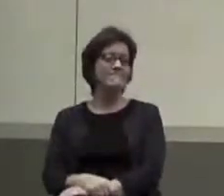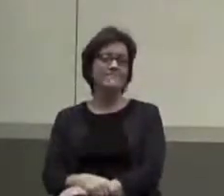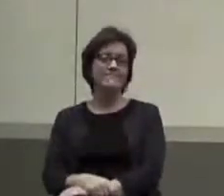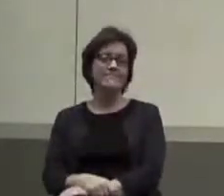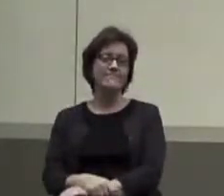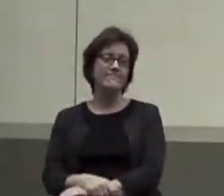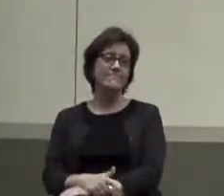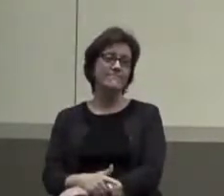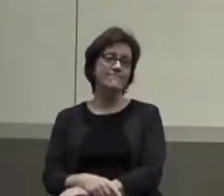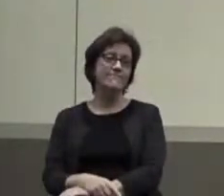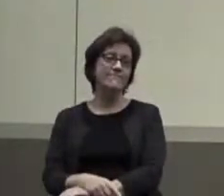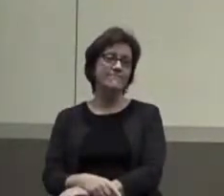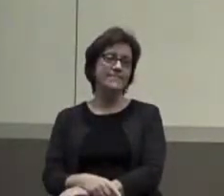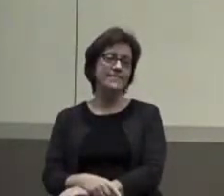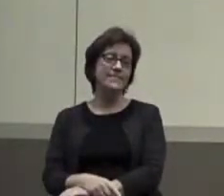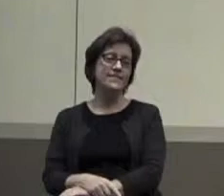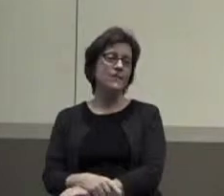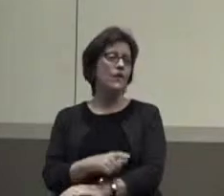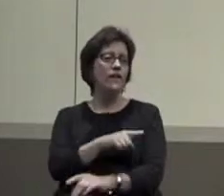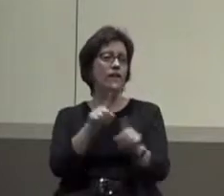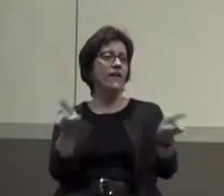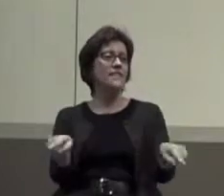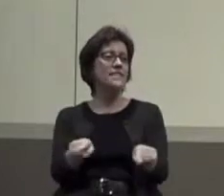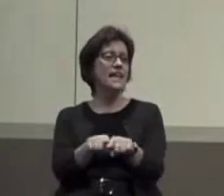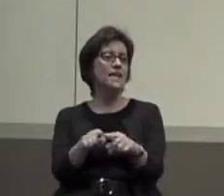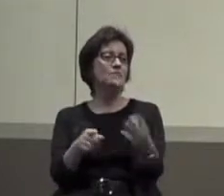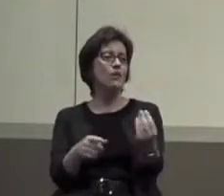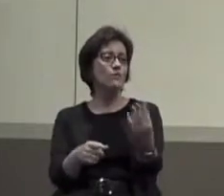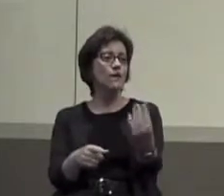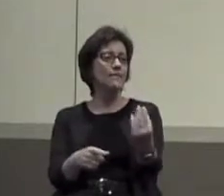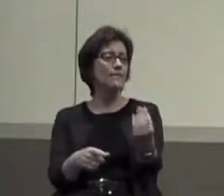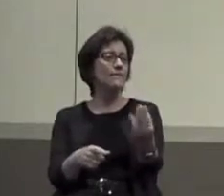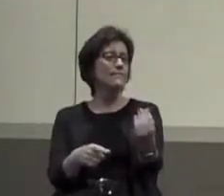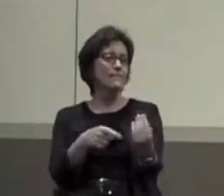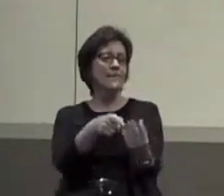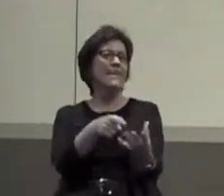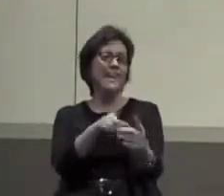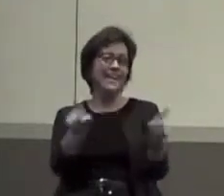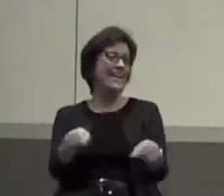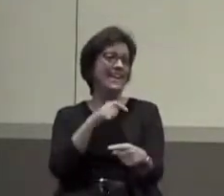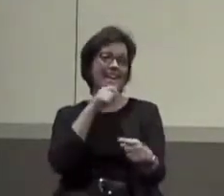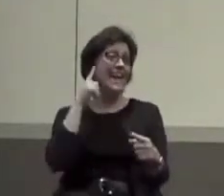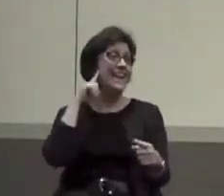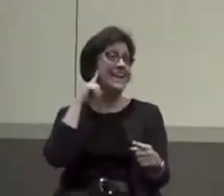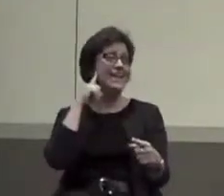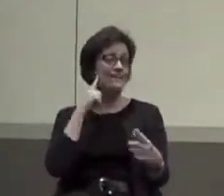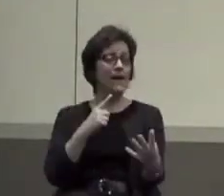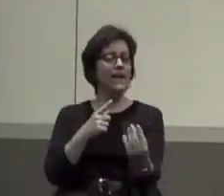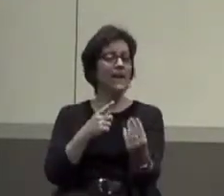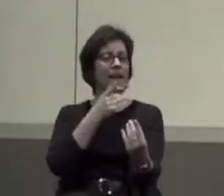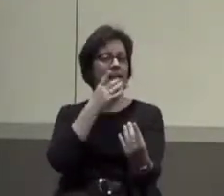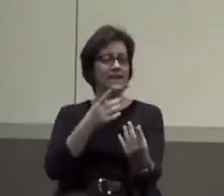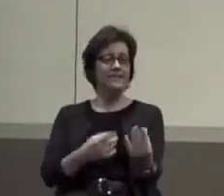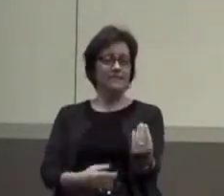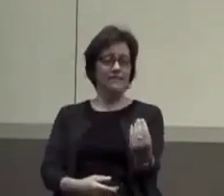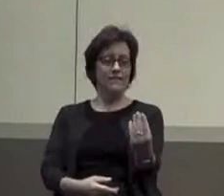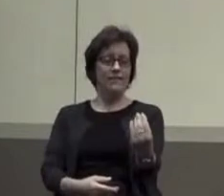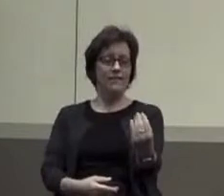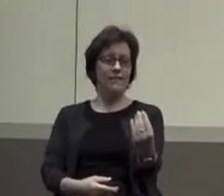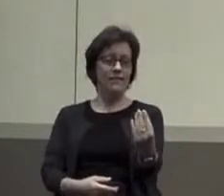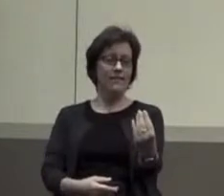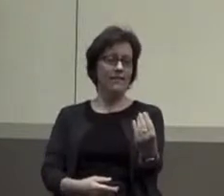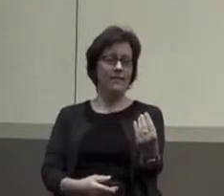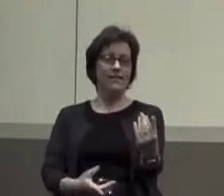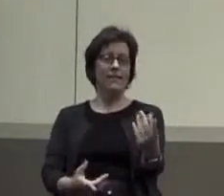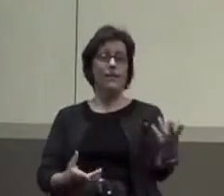I often think, maybe you buckle up because you don't want to get pulled over by the police too. That's negative reinforcement. If